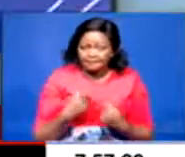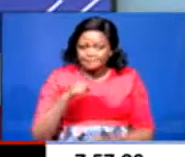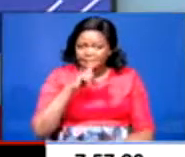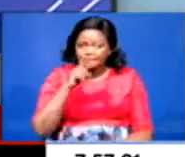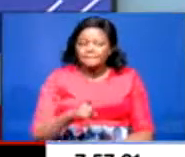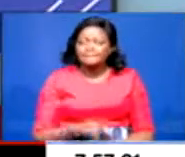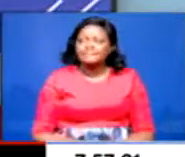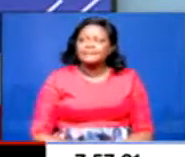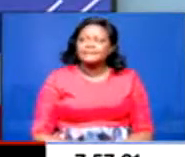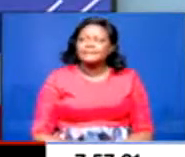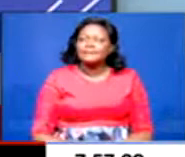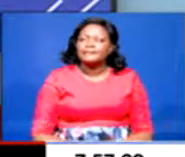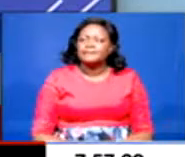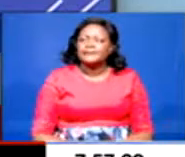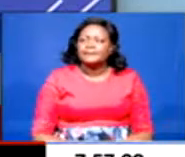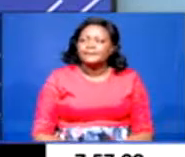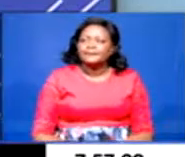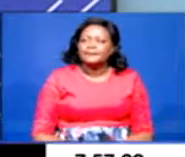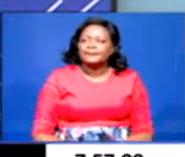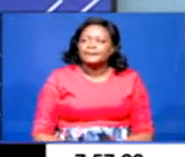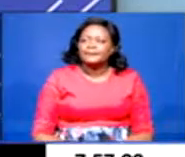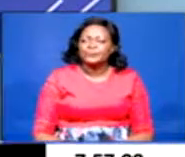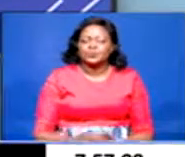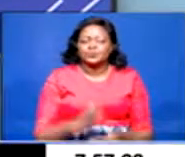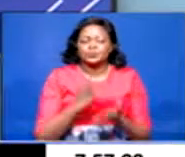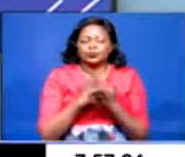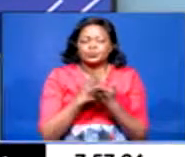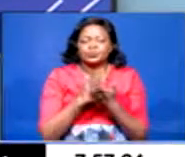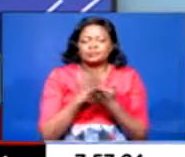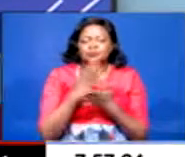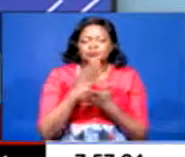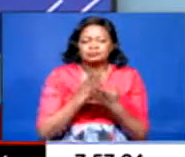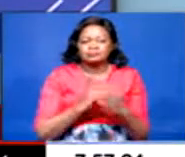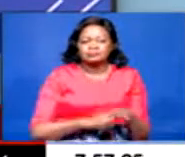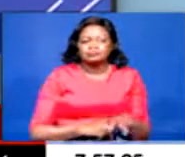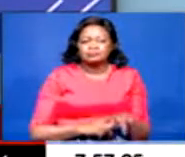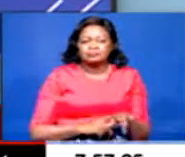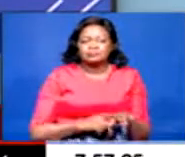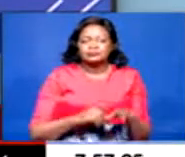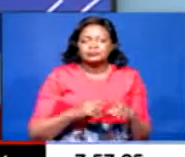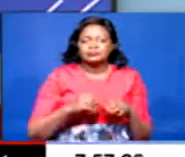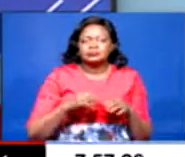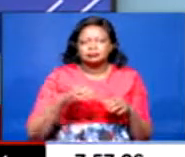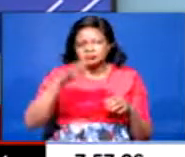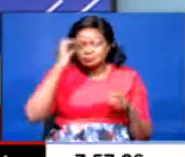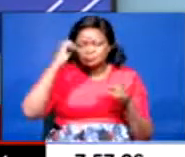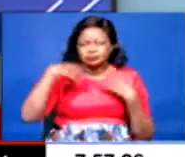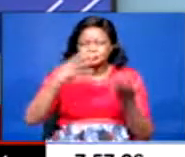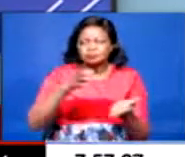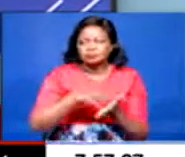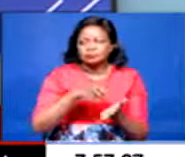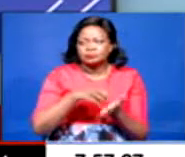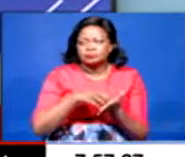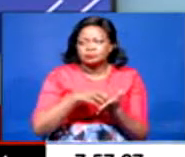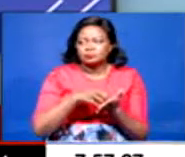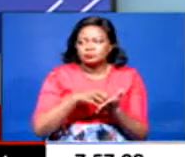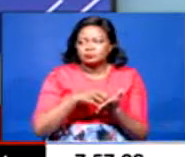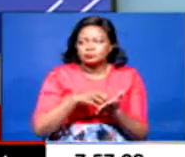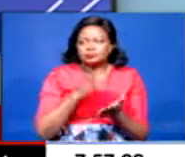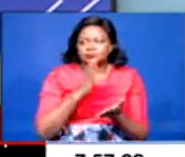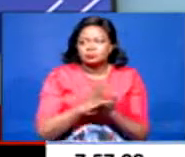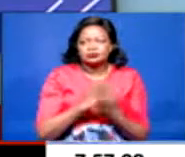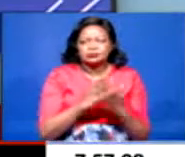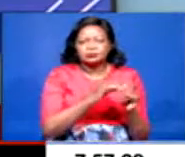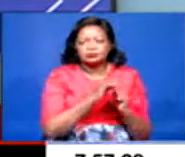to say that for a moment when Chebukati was given this seat, I highly doubted whether he would make it for